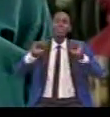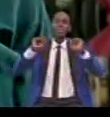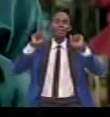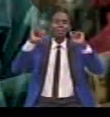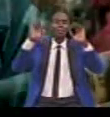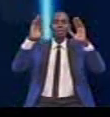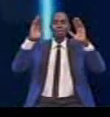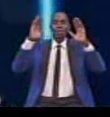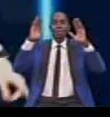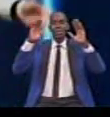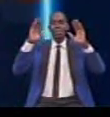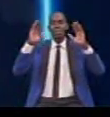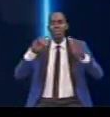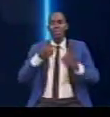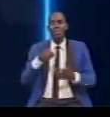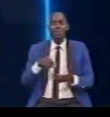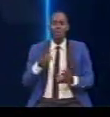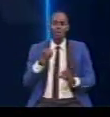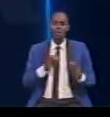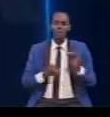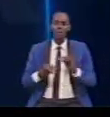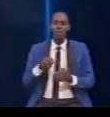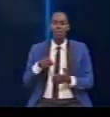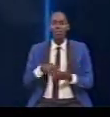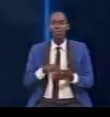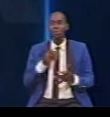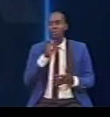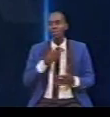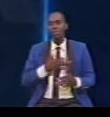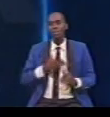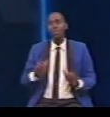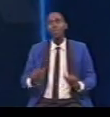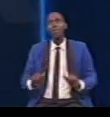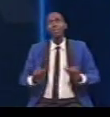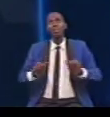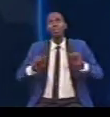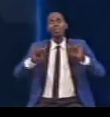surrender. This is my